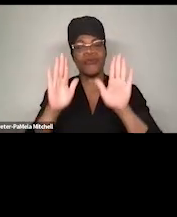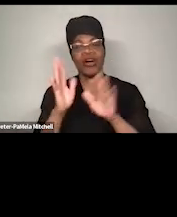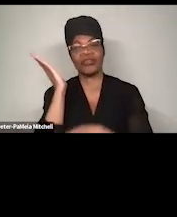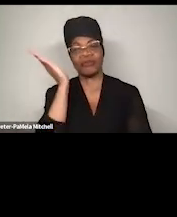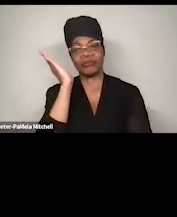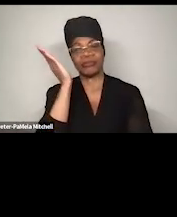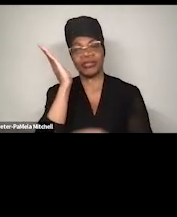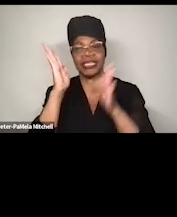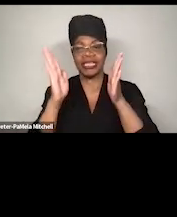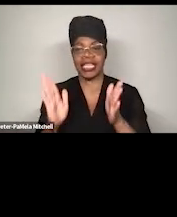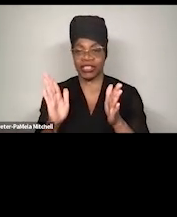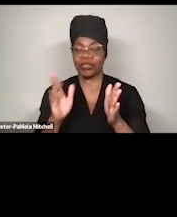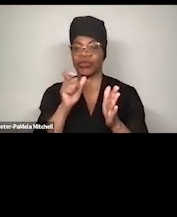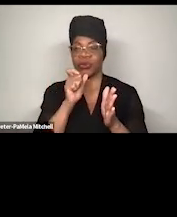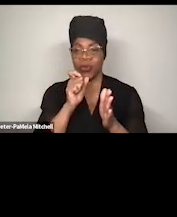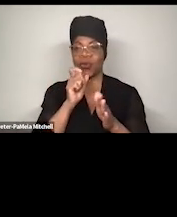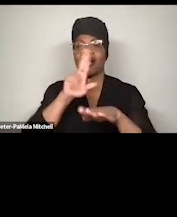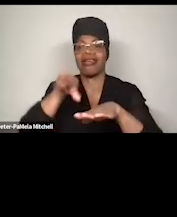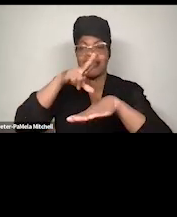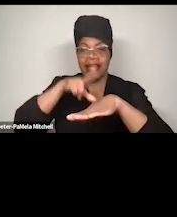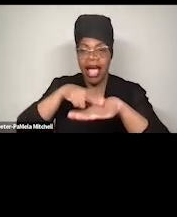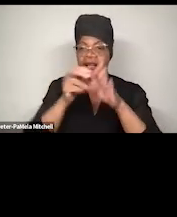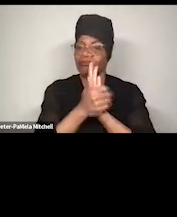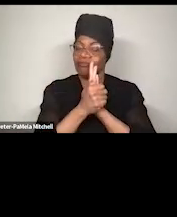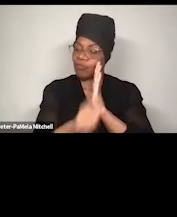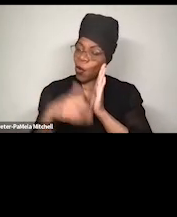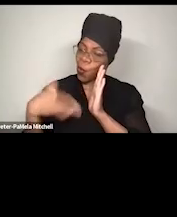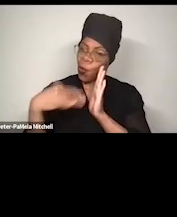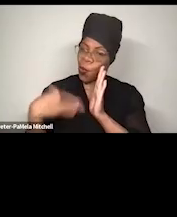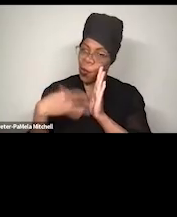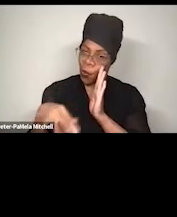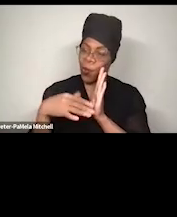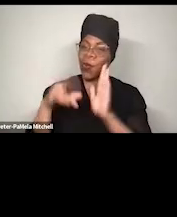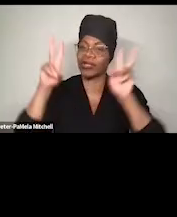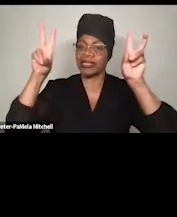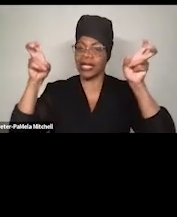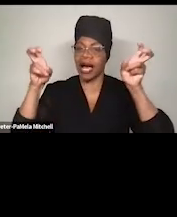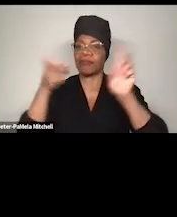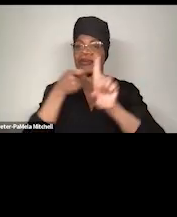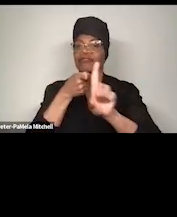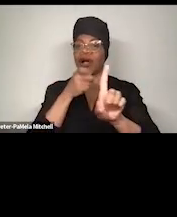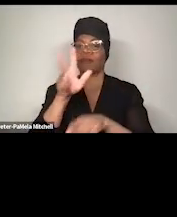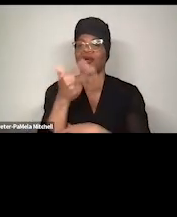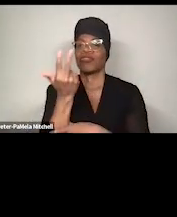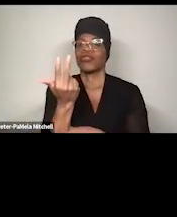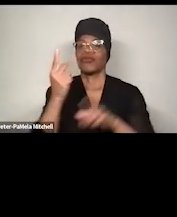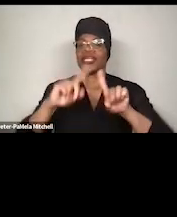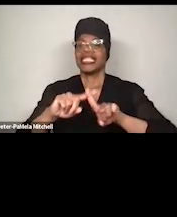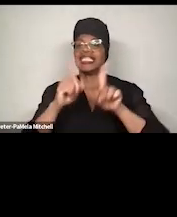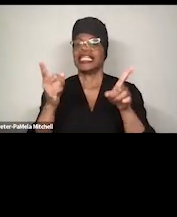who are really national experts in this space and come from 3 different